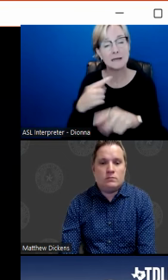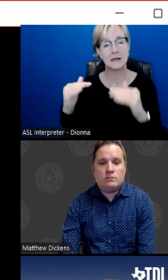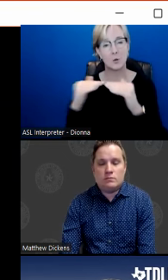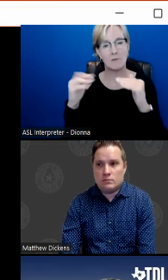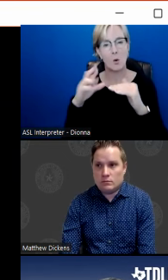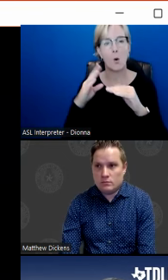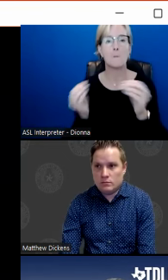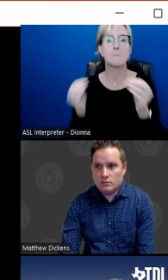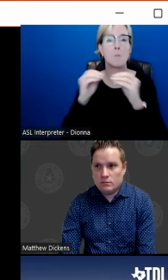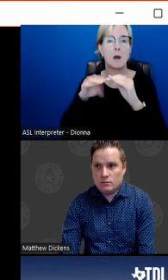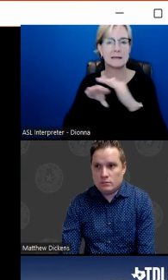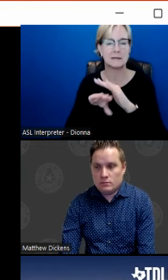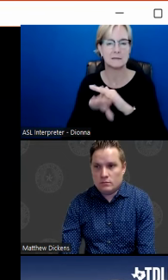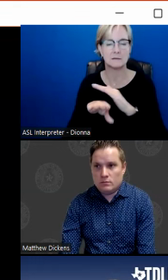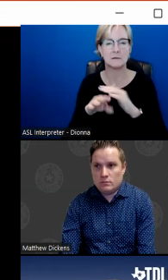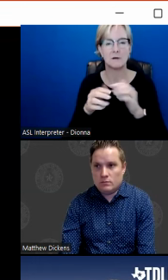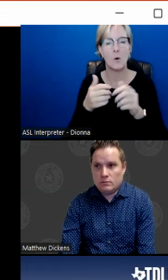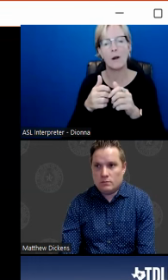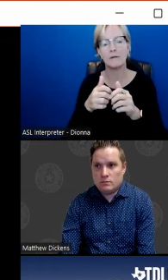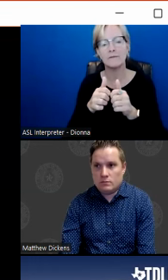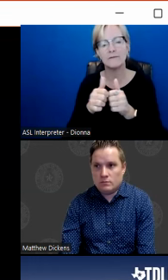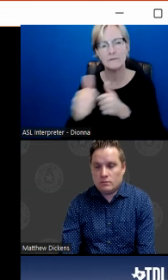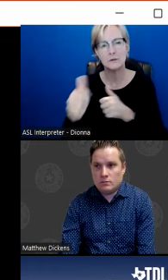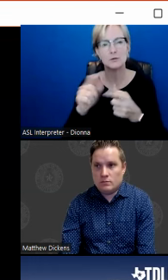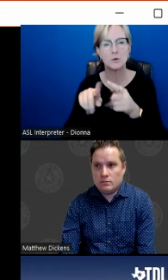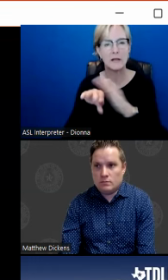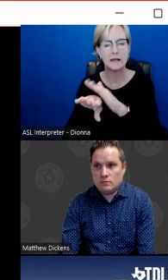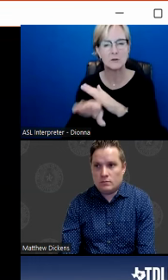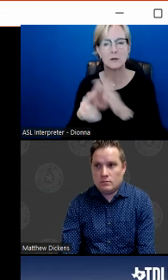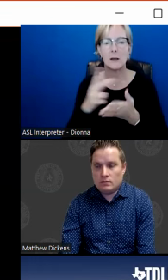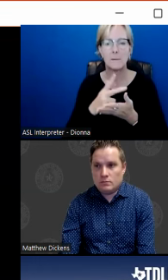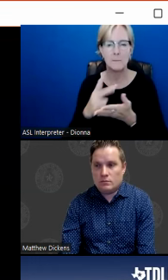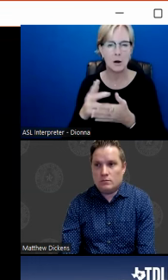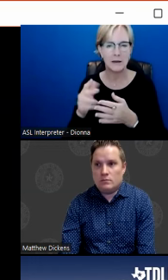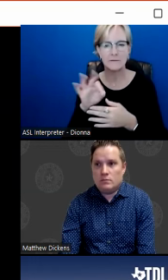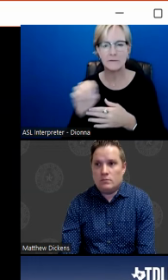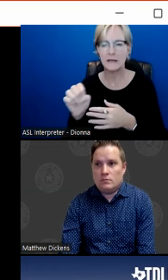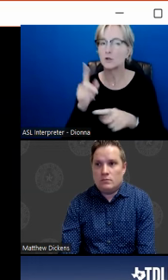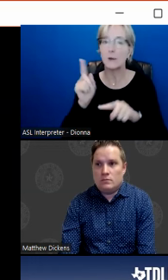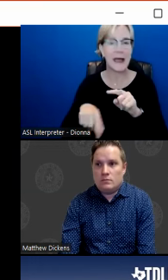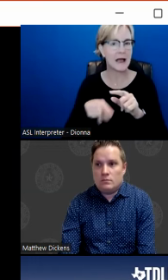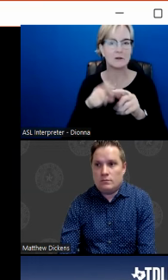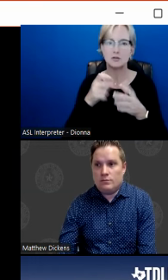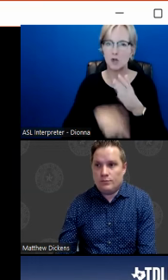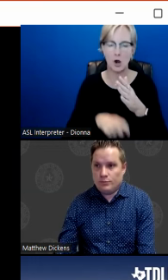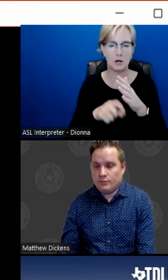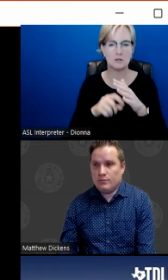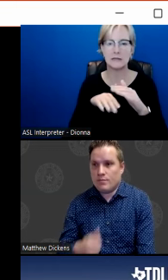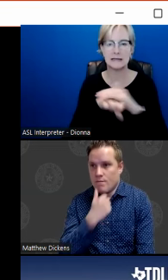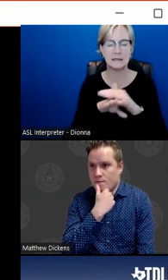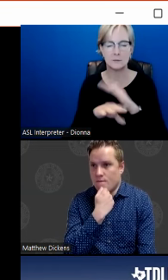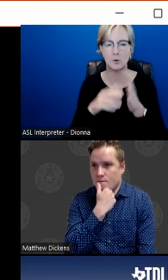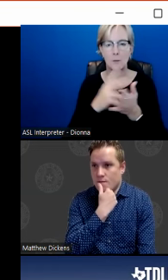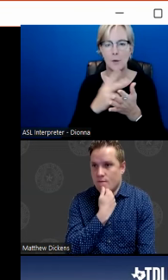greater accessibility, meaning distance to the entrance, parking fees, coverage. You can't charge an accessible parking space a parking fee to